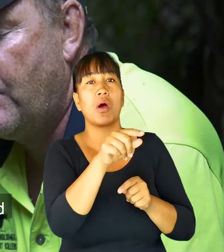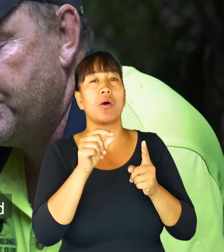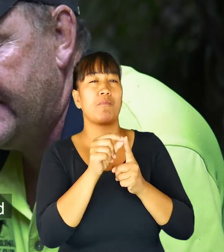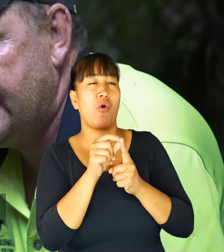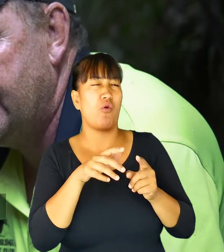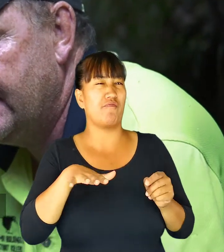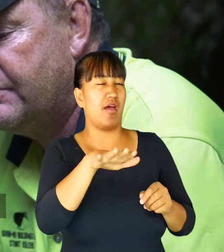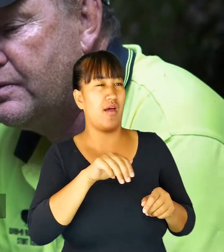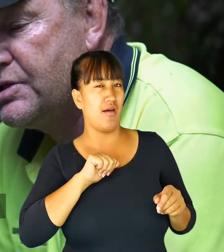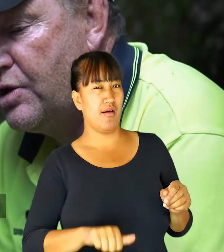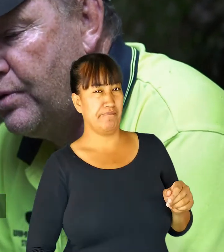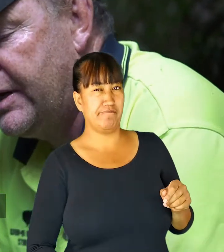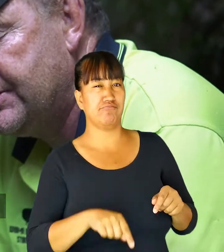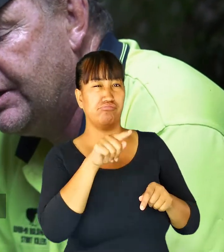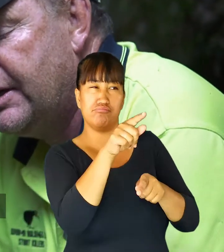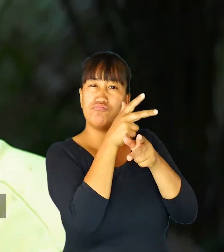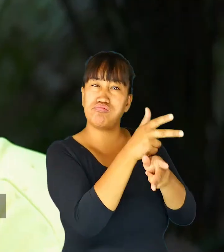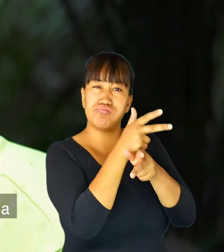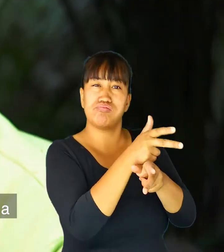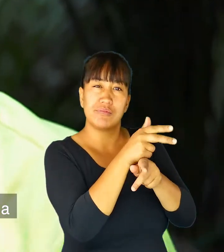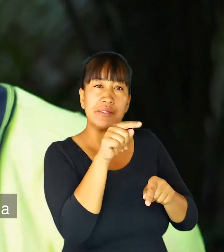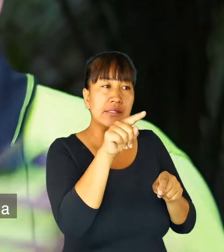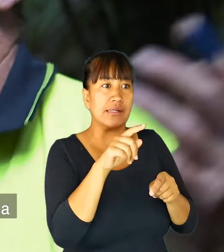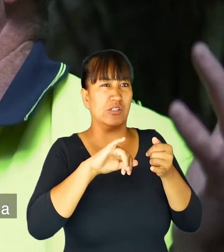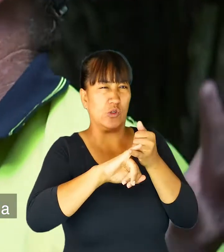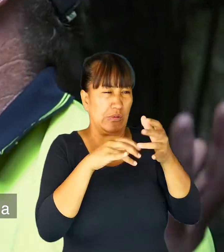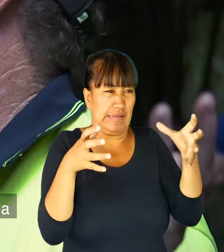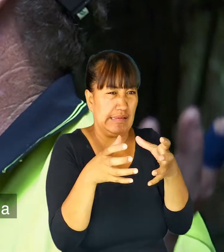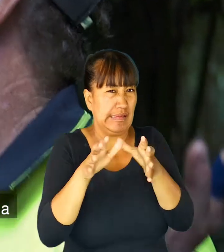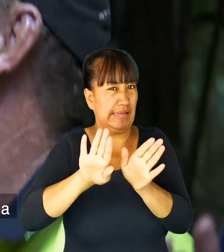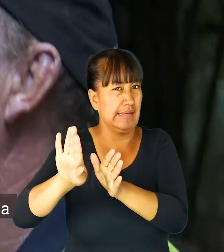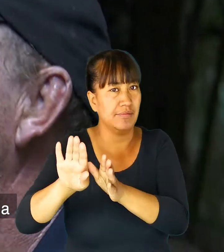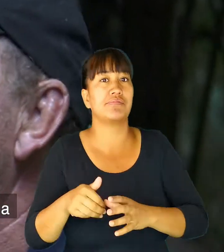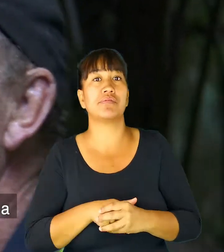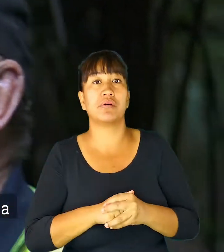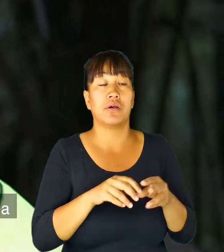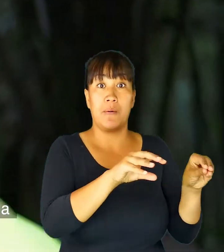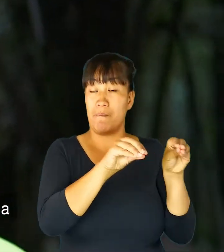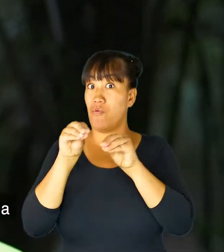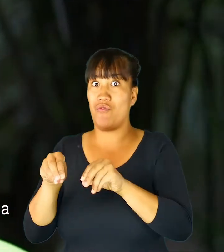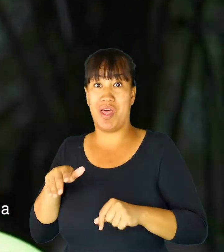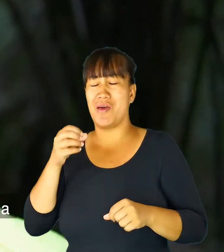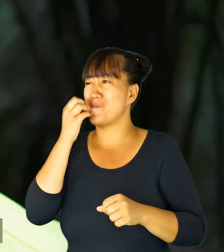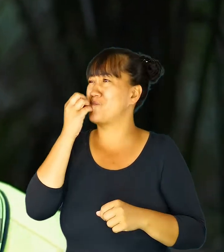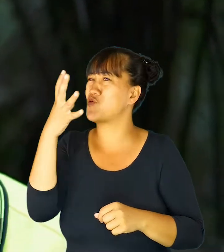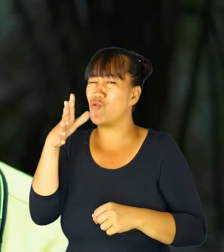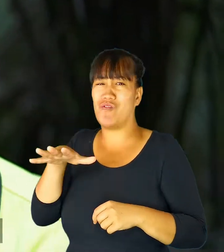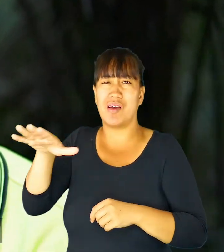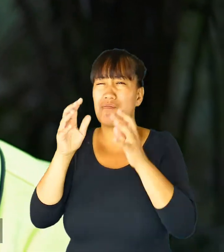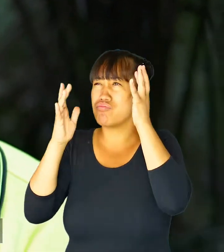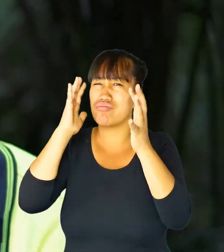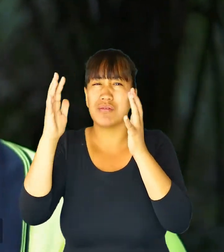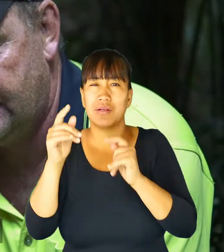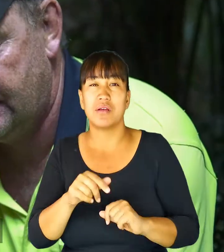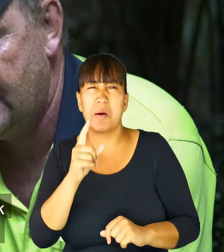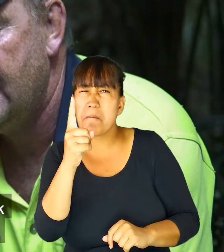Doc helps maintain the stoat population there. First of all, we put them in this beautiful bush. We found they walked miles